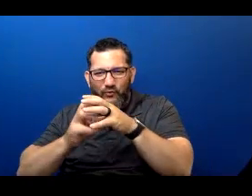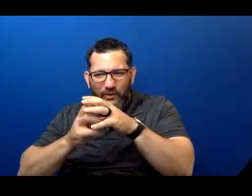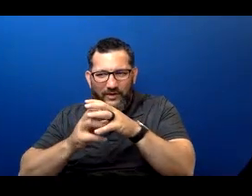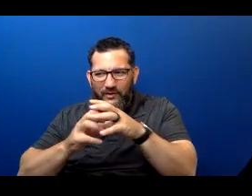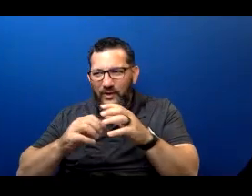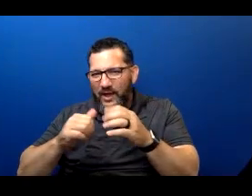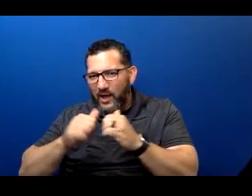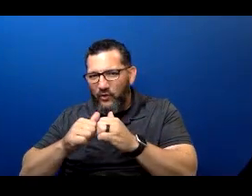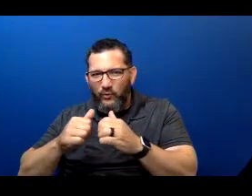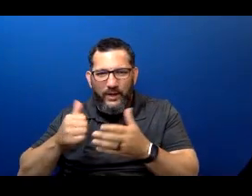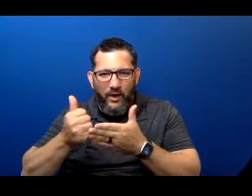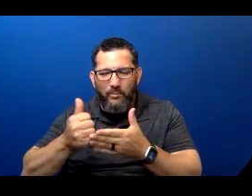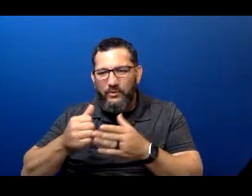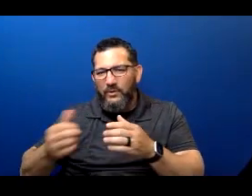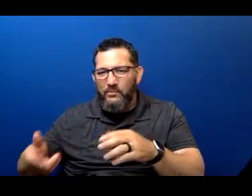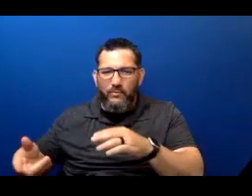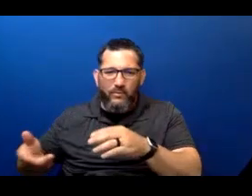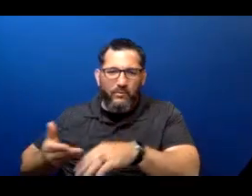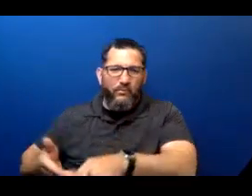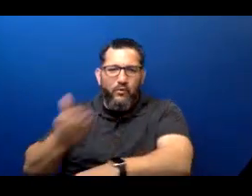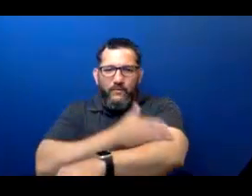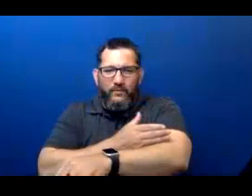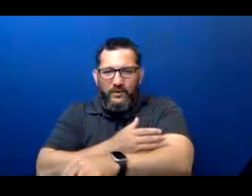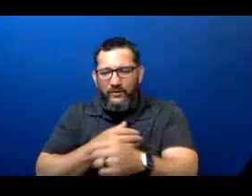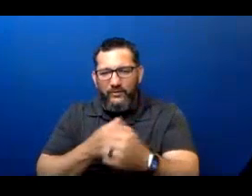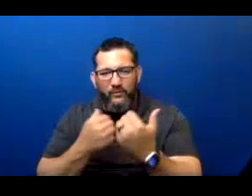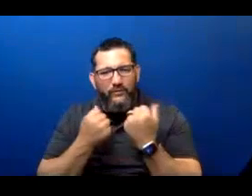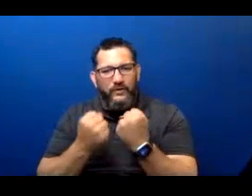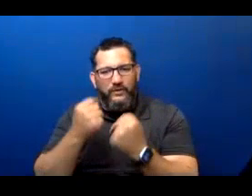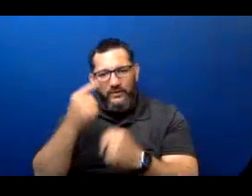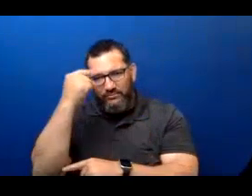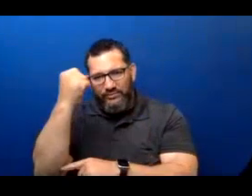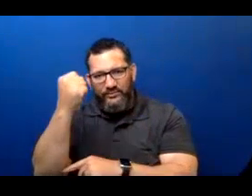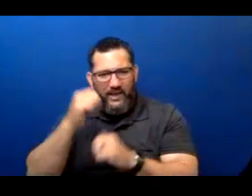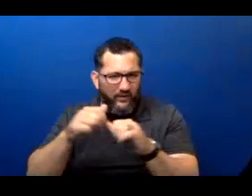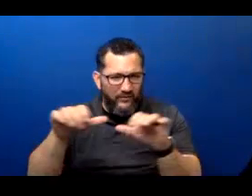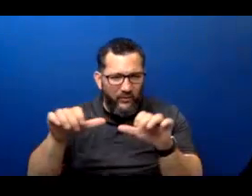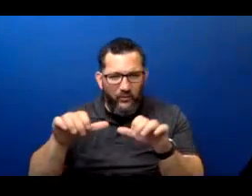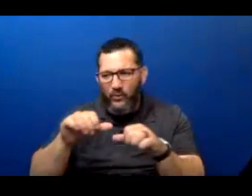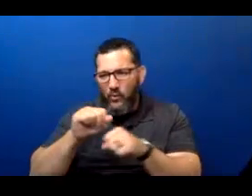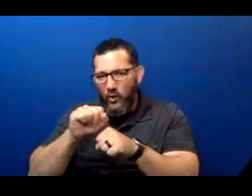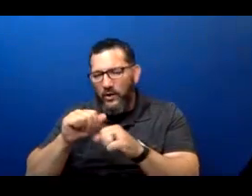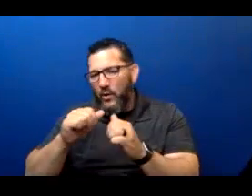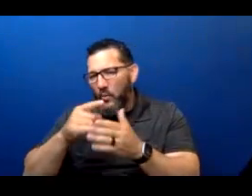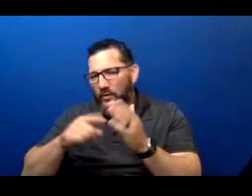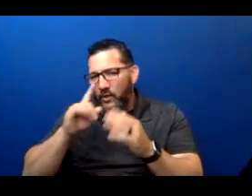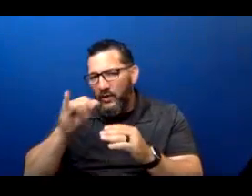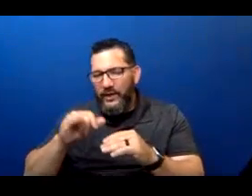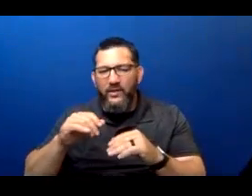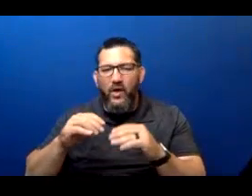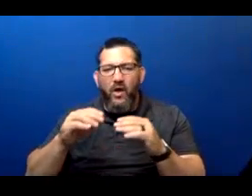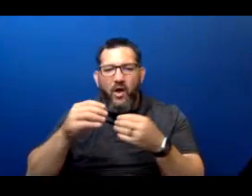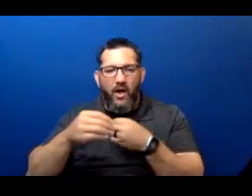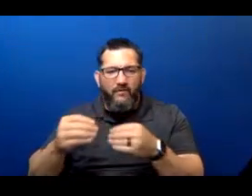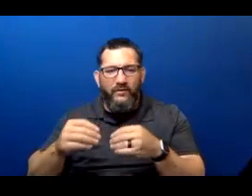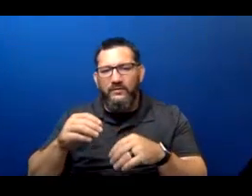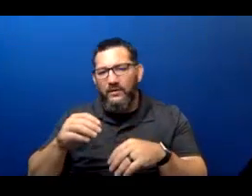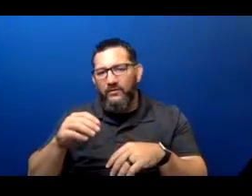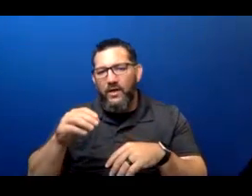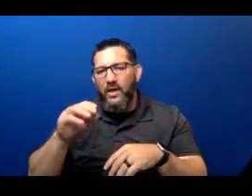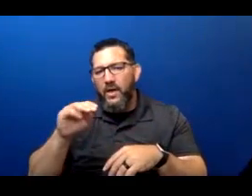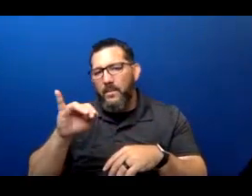what does that look like? How do we make that work? That is a legacy that the Office of Minority Health and Equity wants to make sure we start grooming